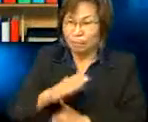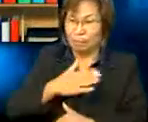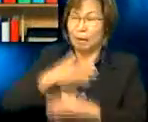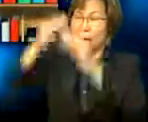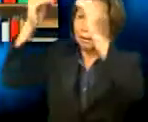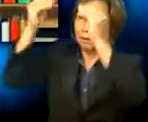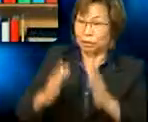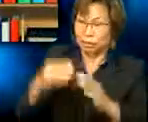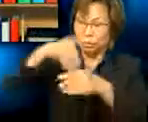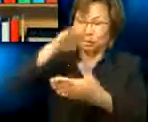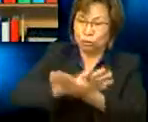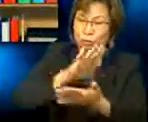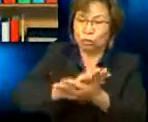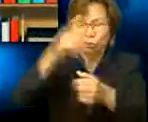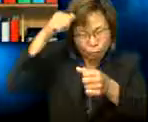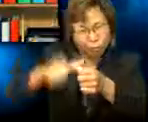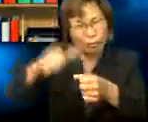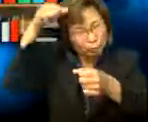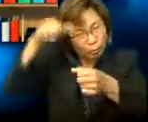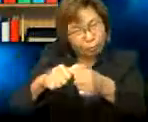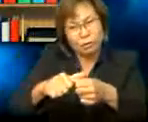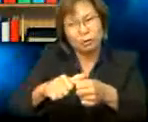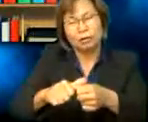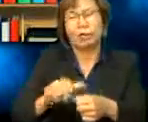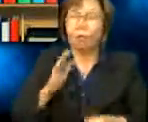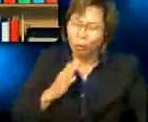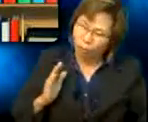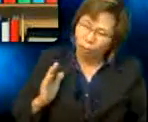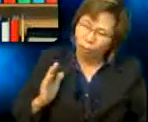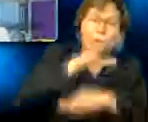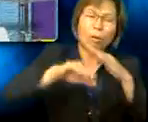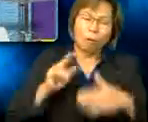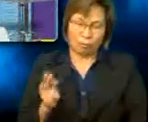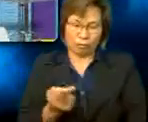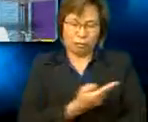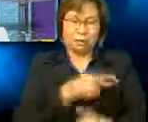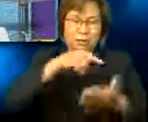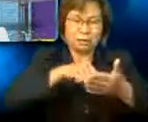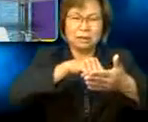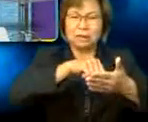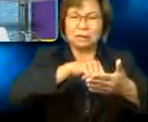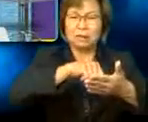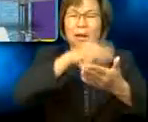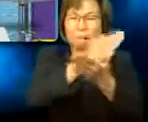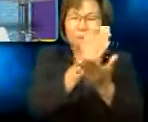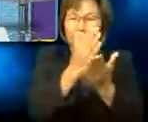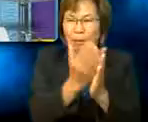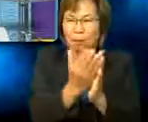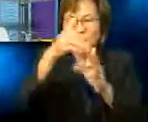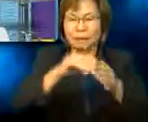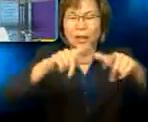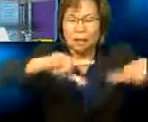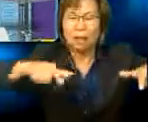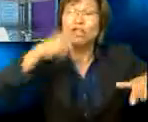which my teachers in school keep reminding all of us. Well, these are the parts of speech in